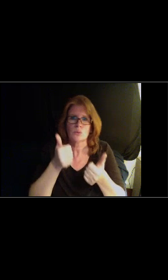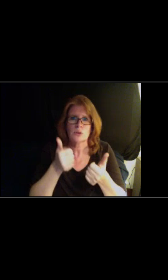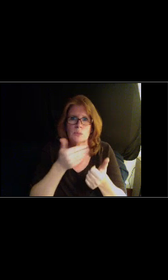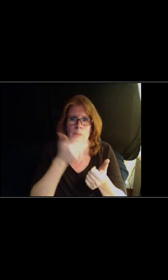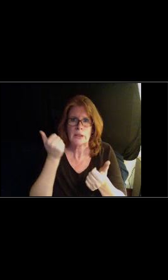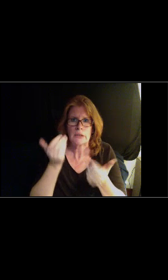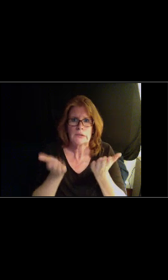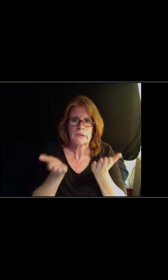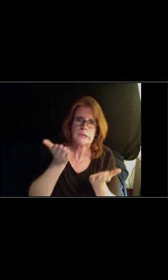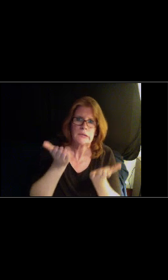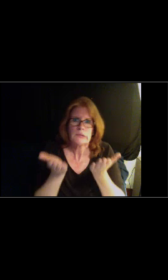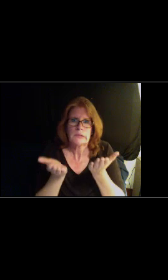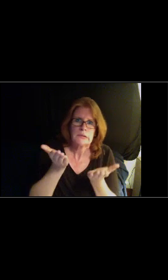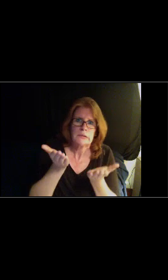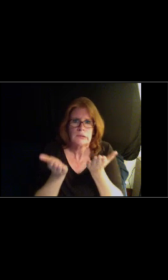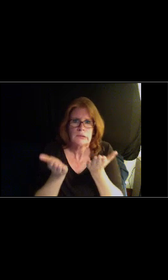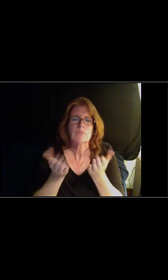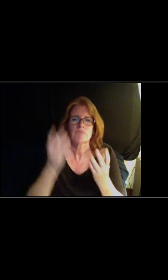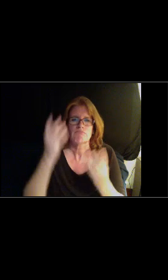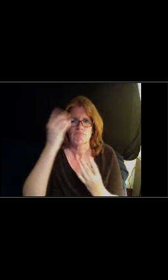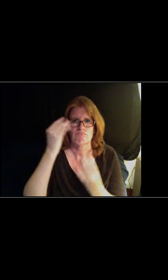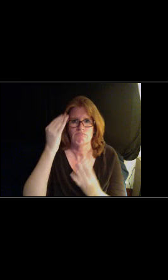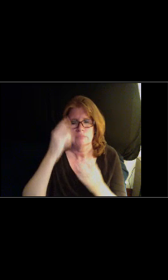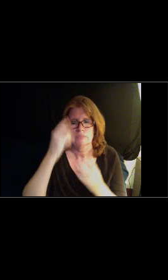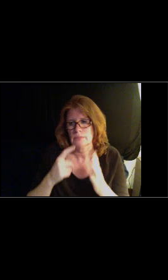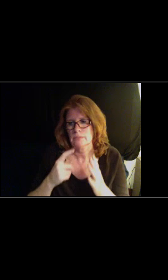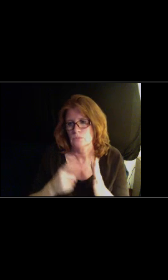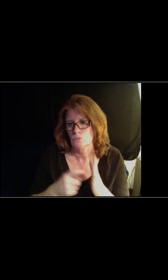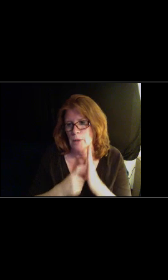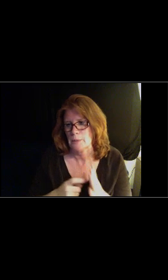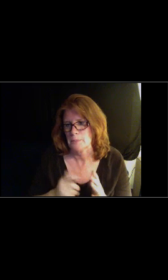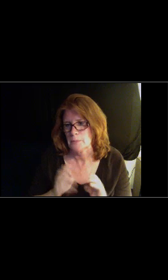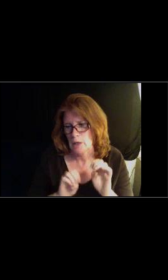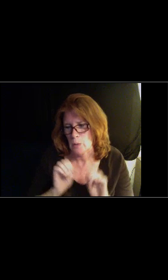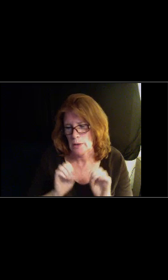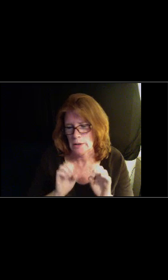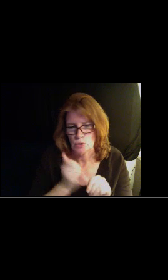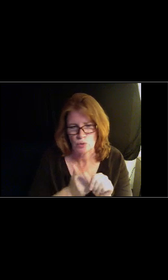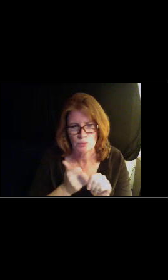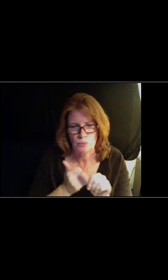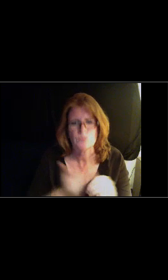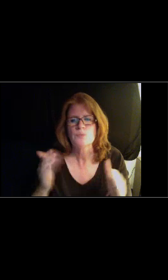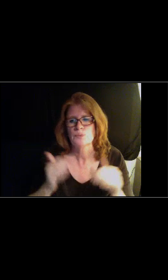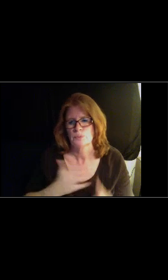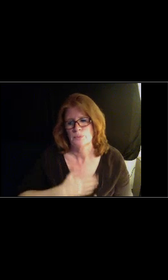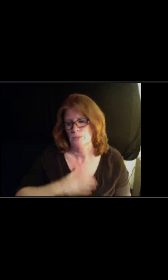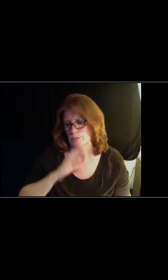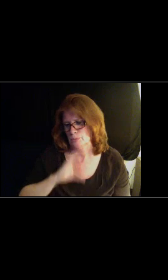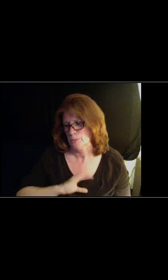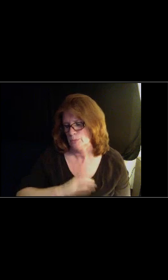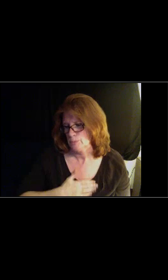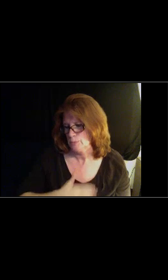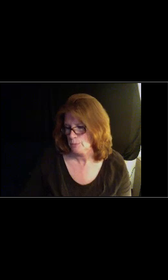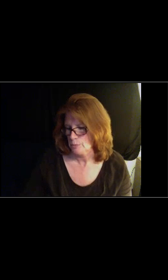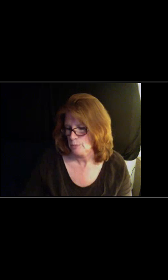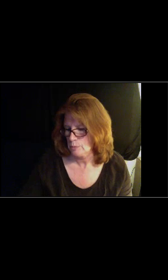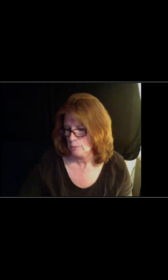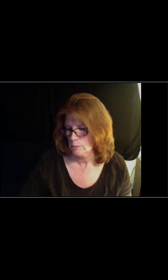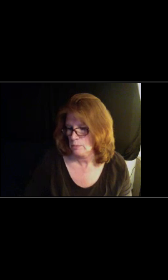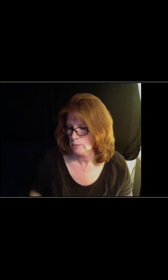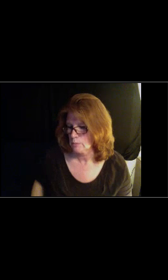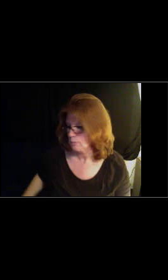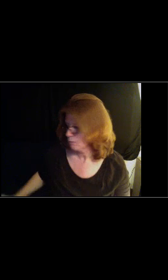Which one are we putting over the other? And which one has a more positive effect? And which value is